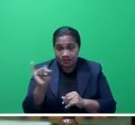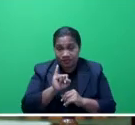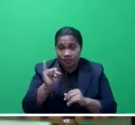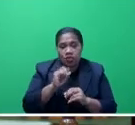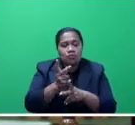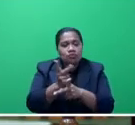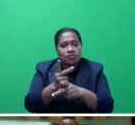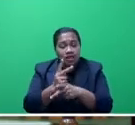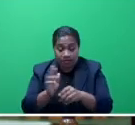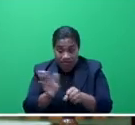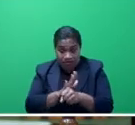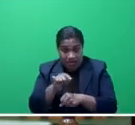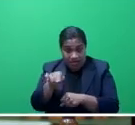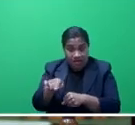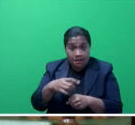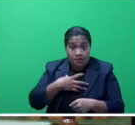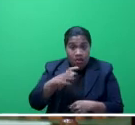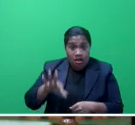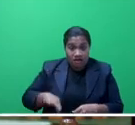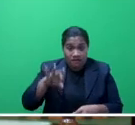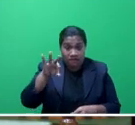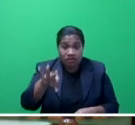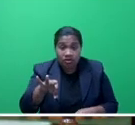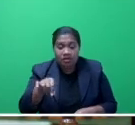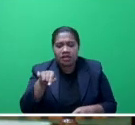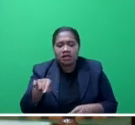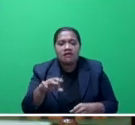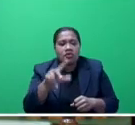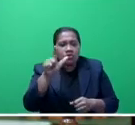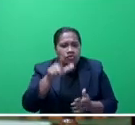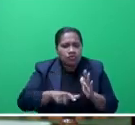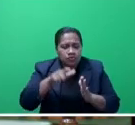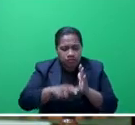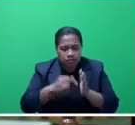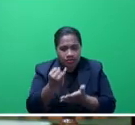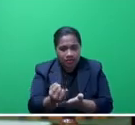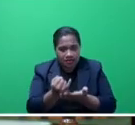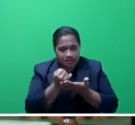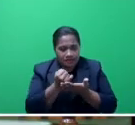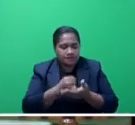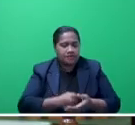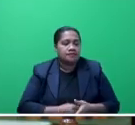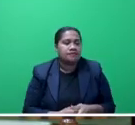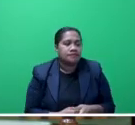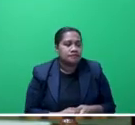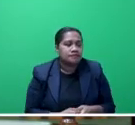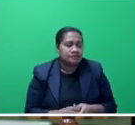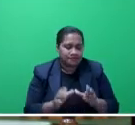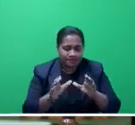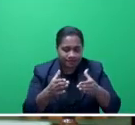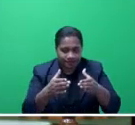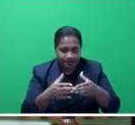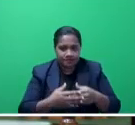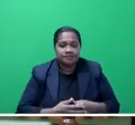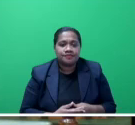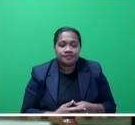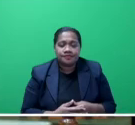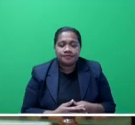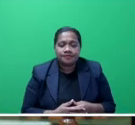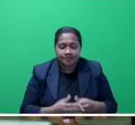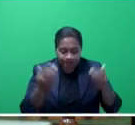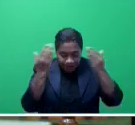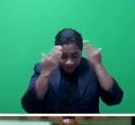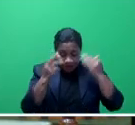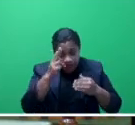affordable, we extend them to low-income and vulnerable sectors previously beyond the reach of mainstream insurance. Mr. Speaker, sir, as we